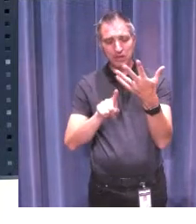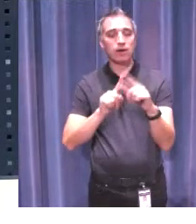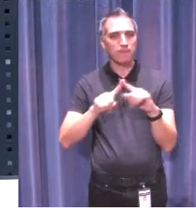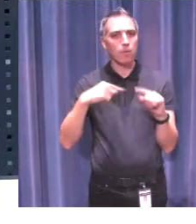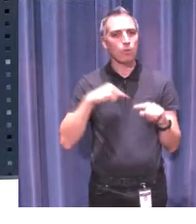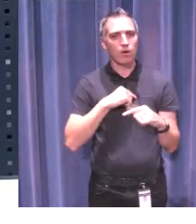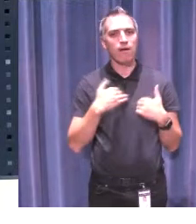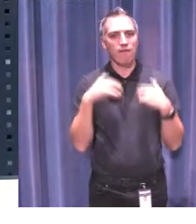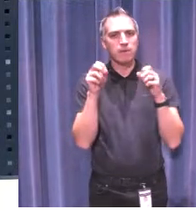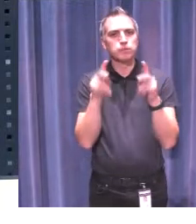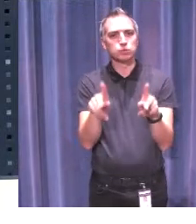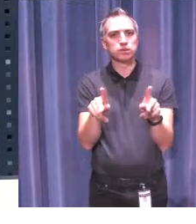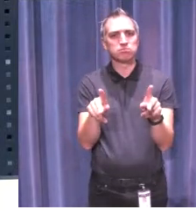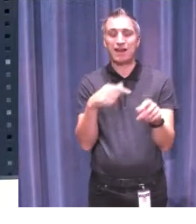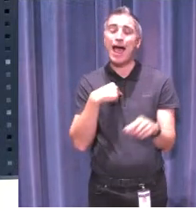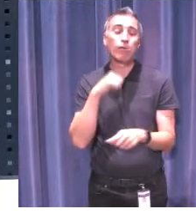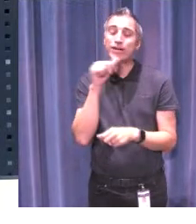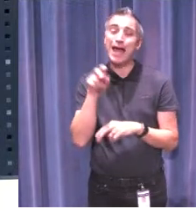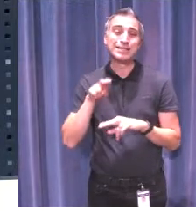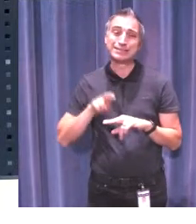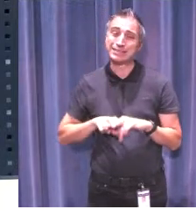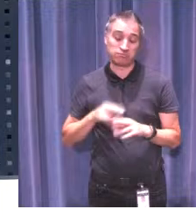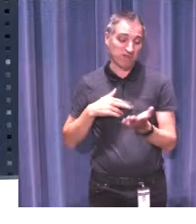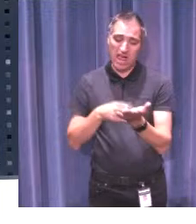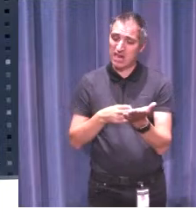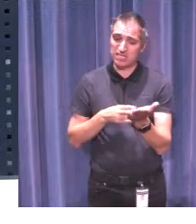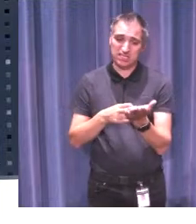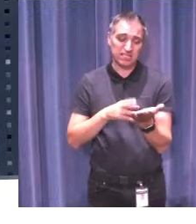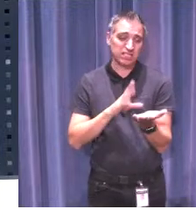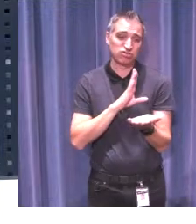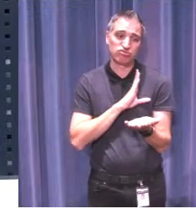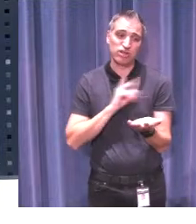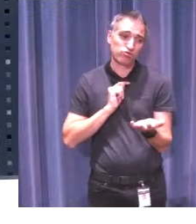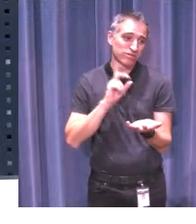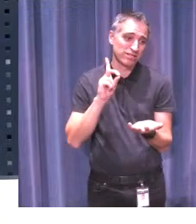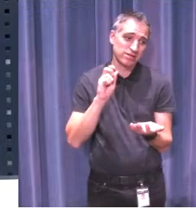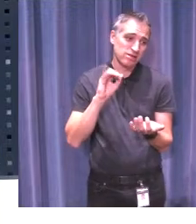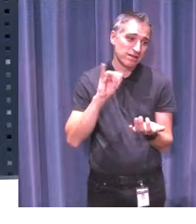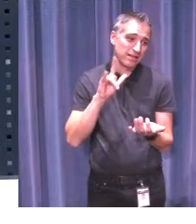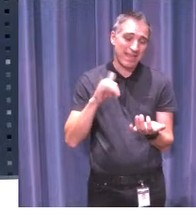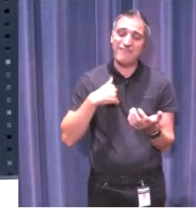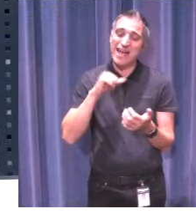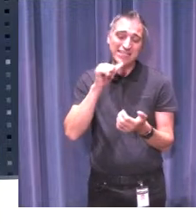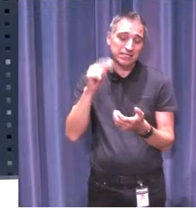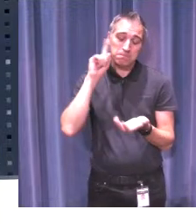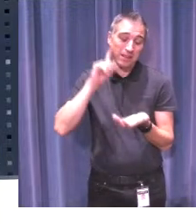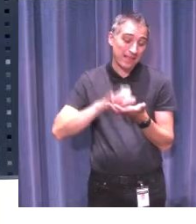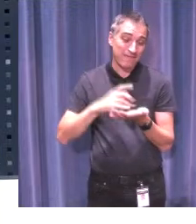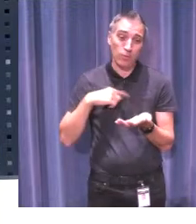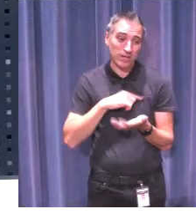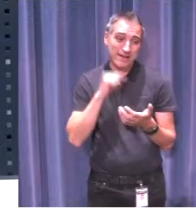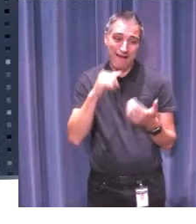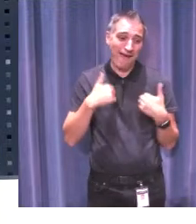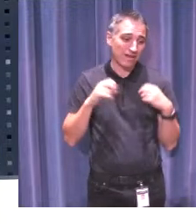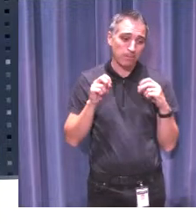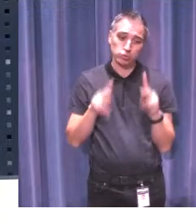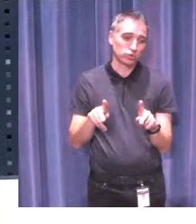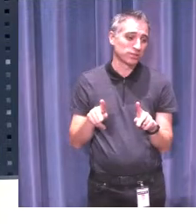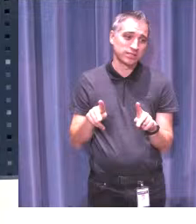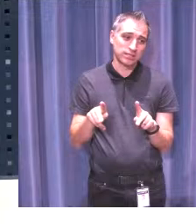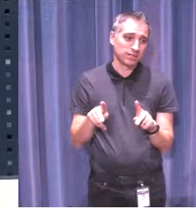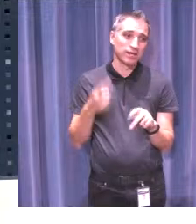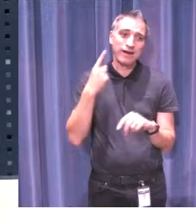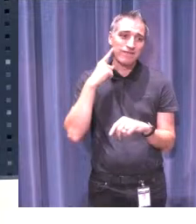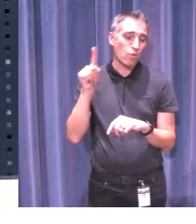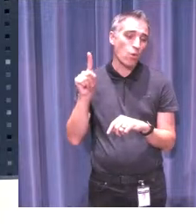opportunity. And I wouldn't be sitting here, quite honestly, Trustee Daly, if I didn't believe there was an opportunity